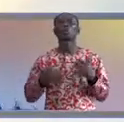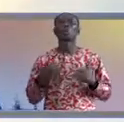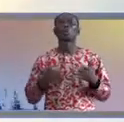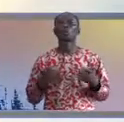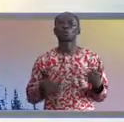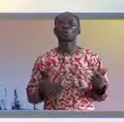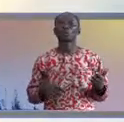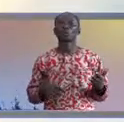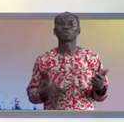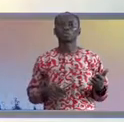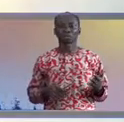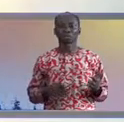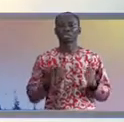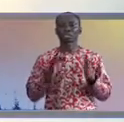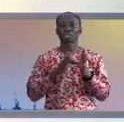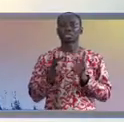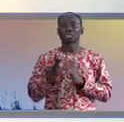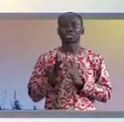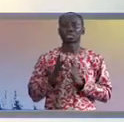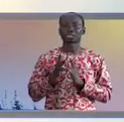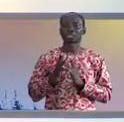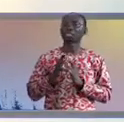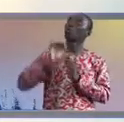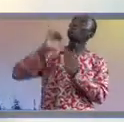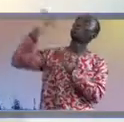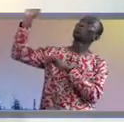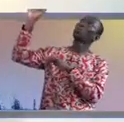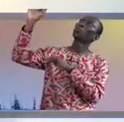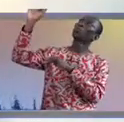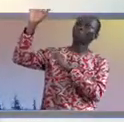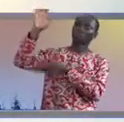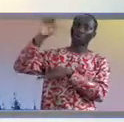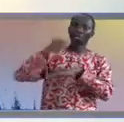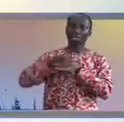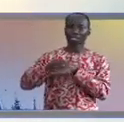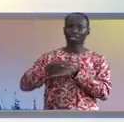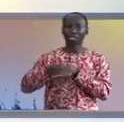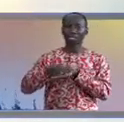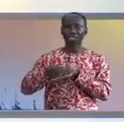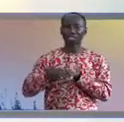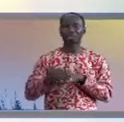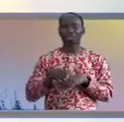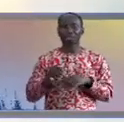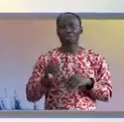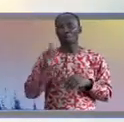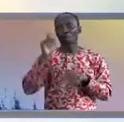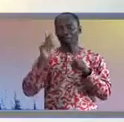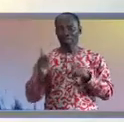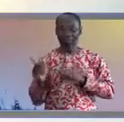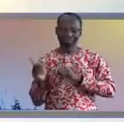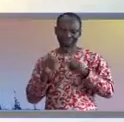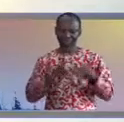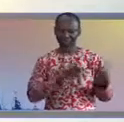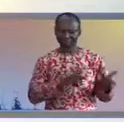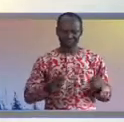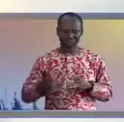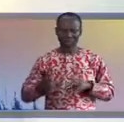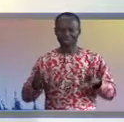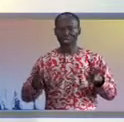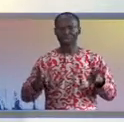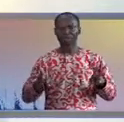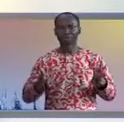Christ bra onya mae no onyankopon esoma obi ma obesiesie na kwa mu onipa ne